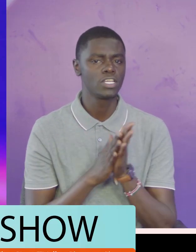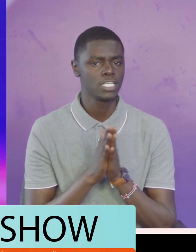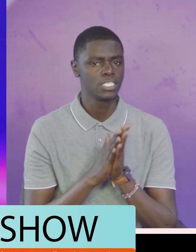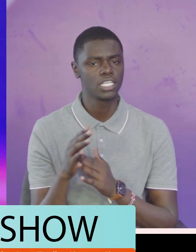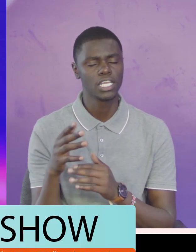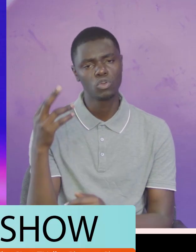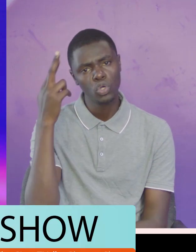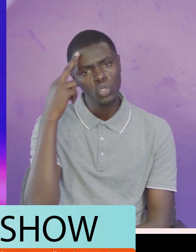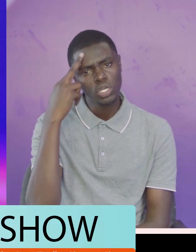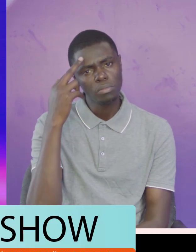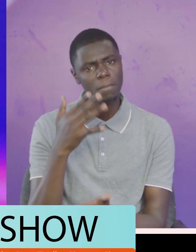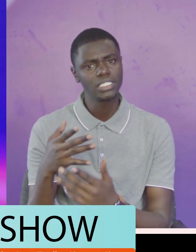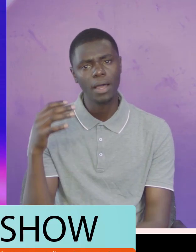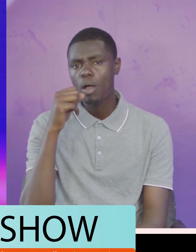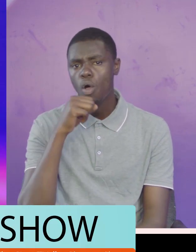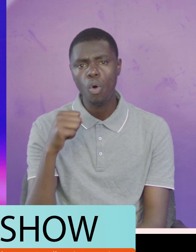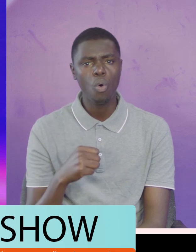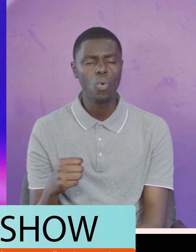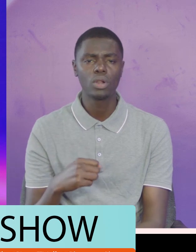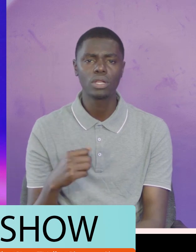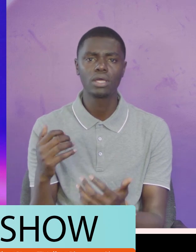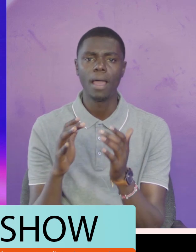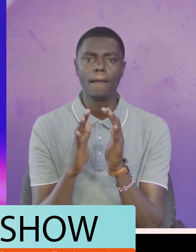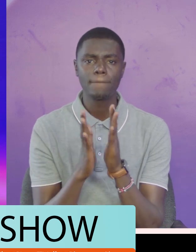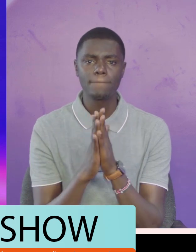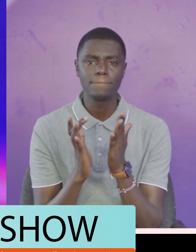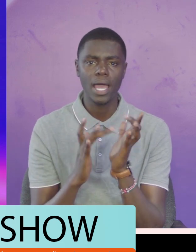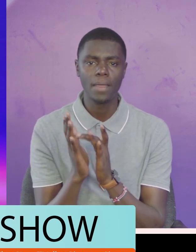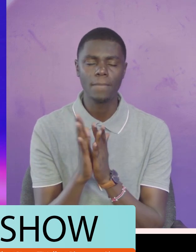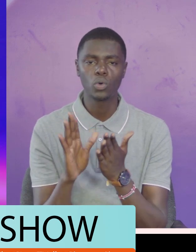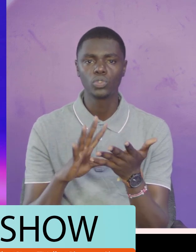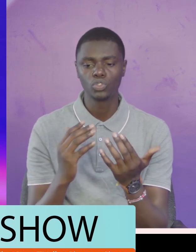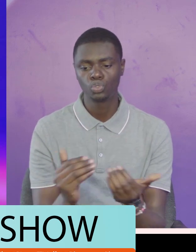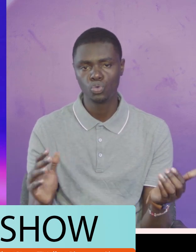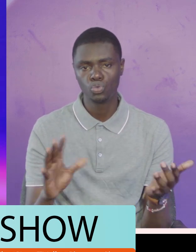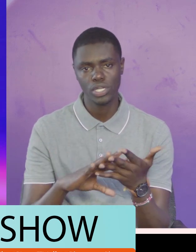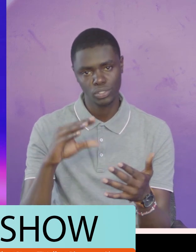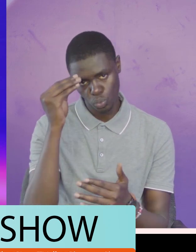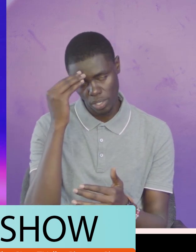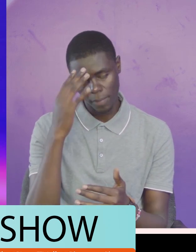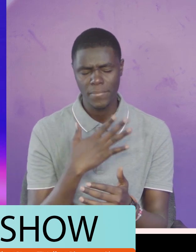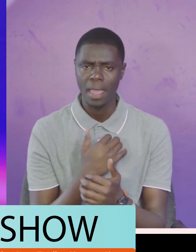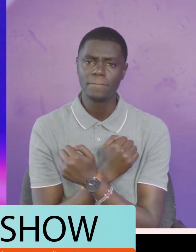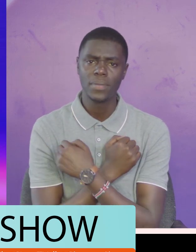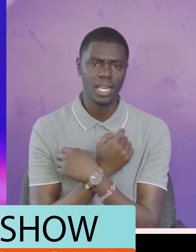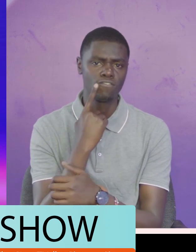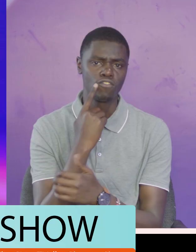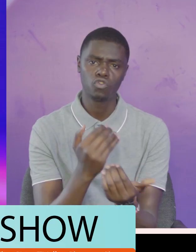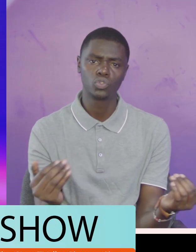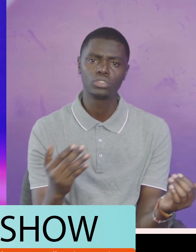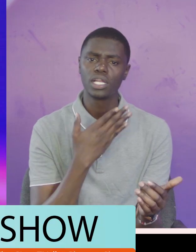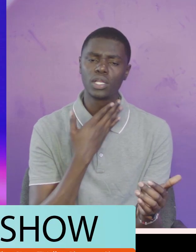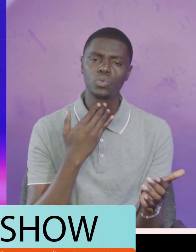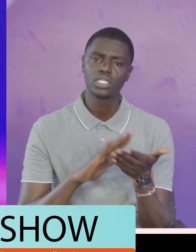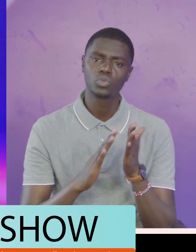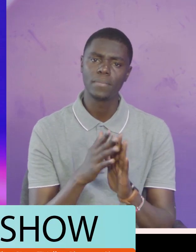me, even to remember some of the old Bible children's stories that we had learned when we were kids. So my love for kids